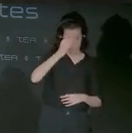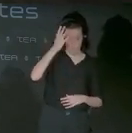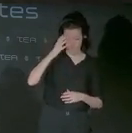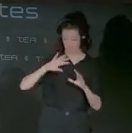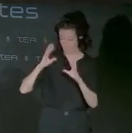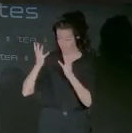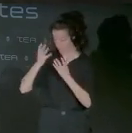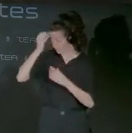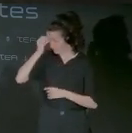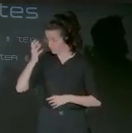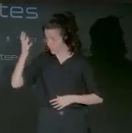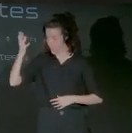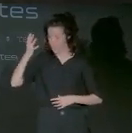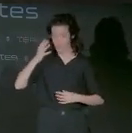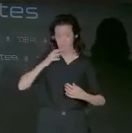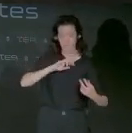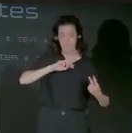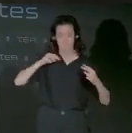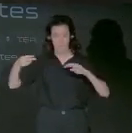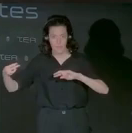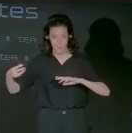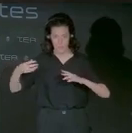want that to happen.